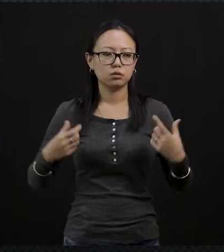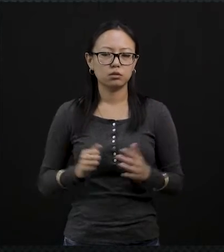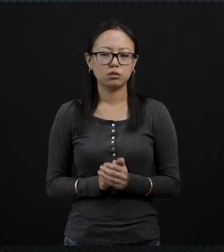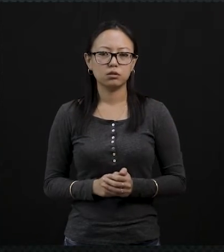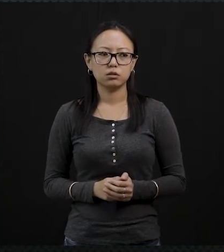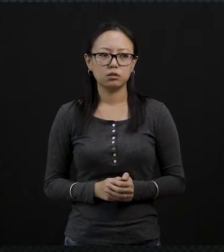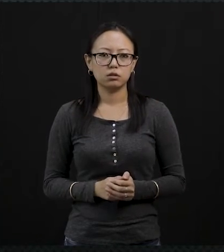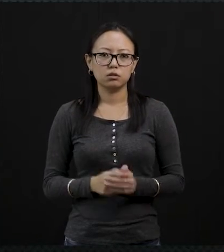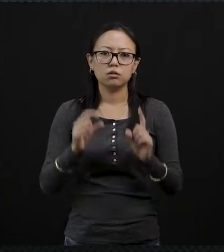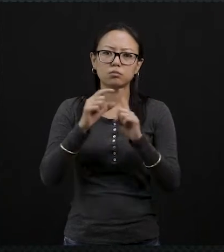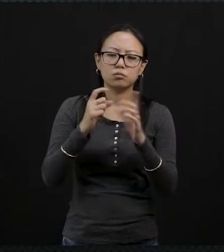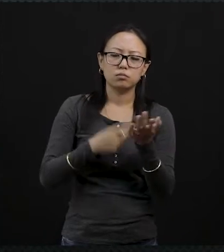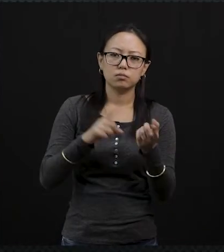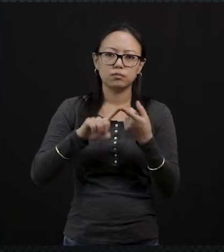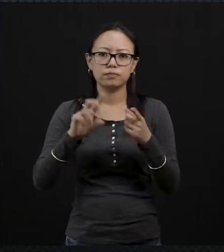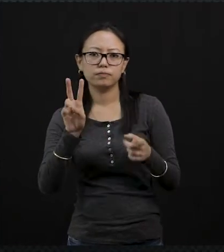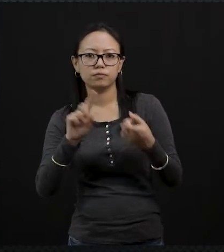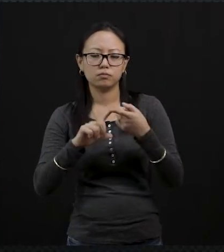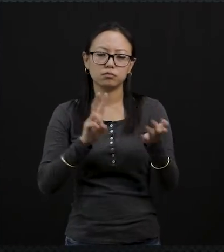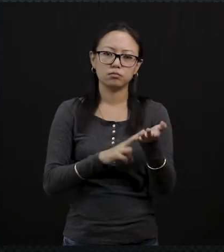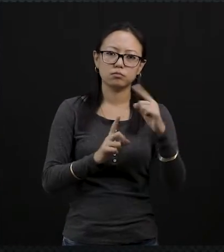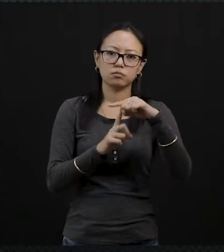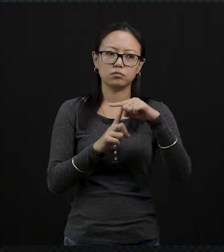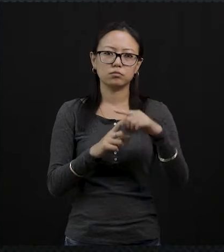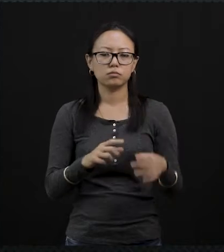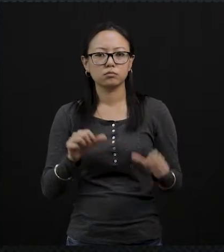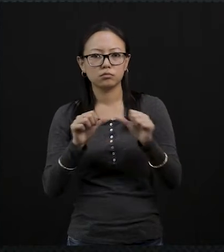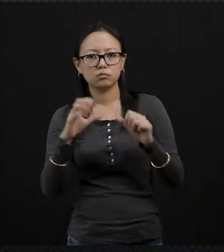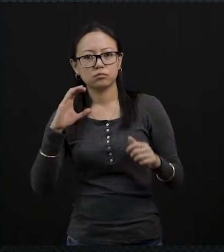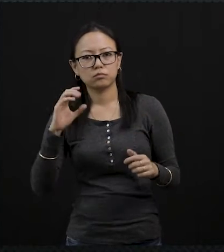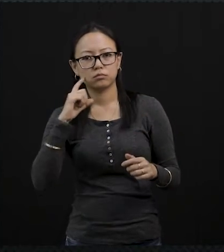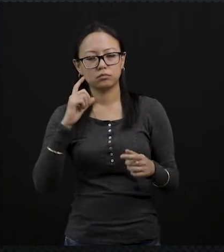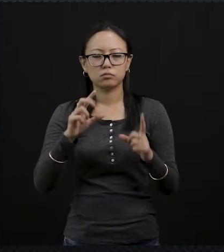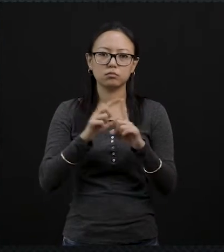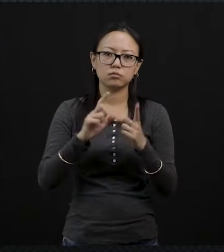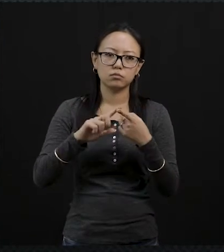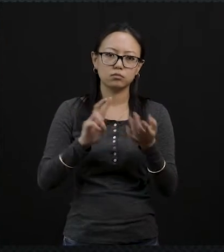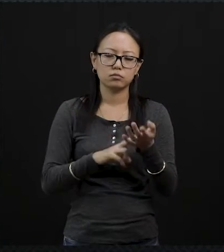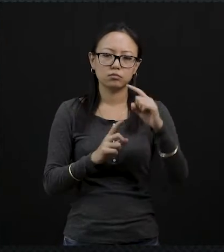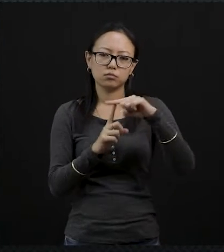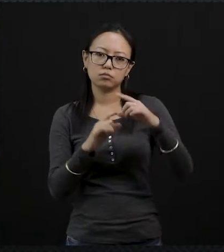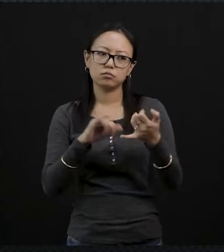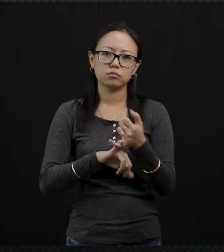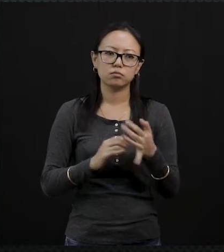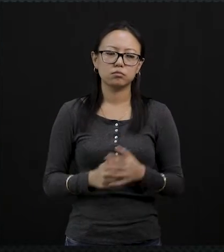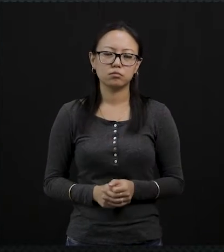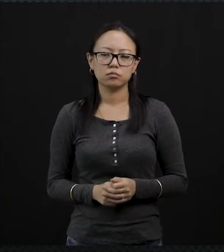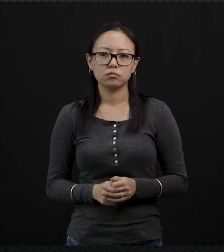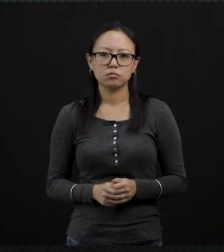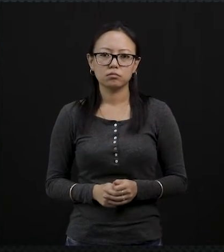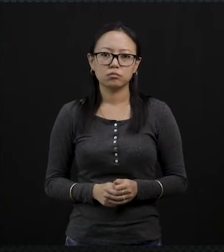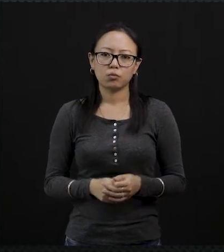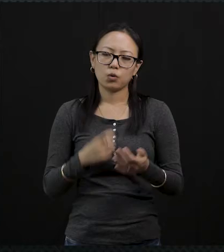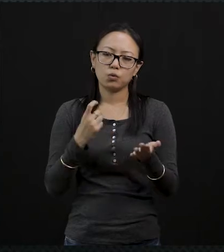can prevent all these accidents. We can prevent all this injury, okay, by